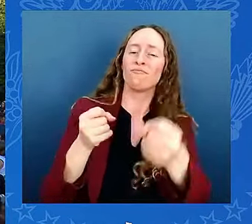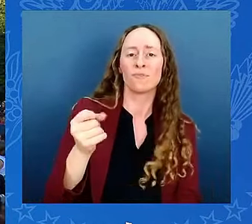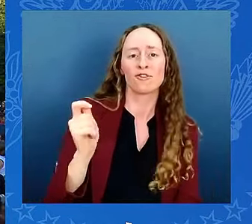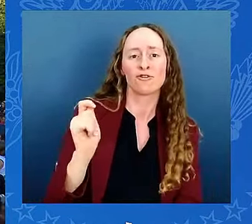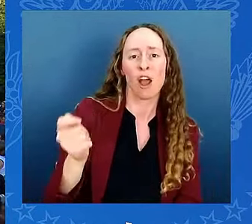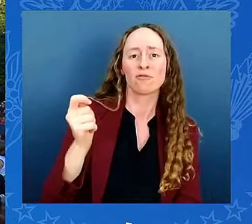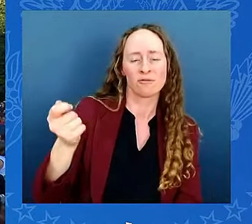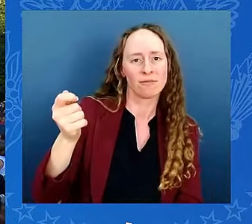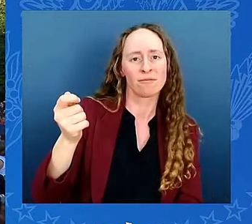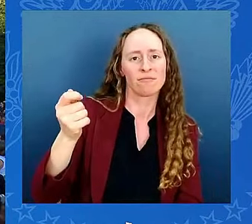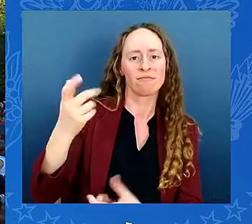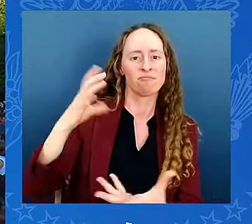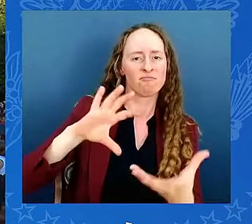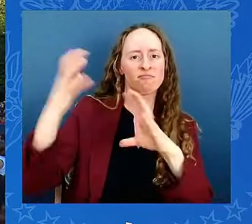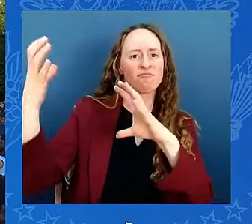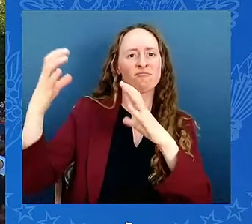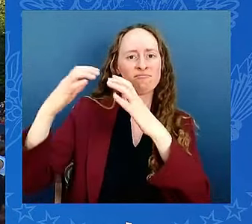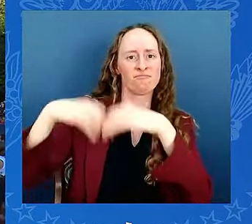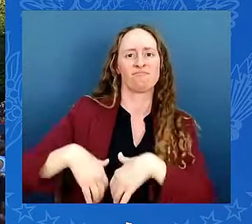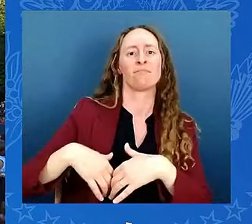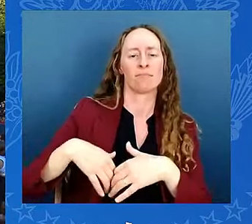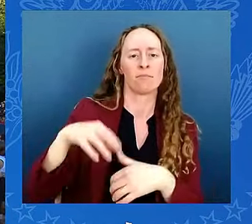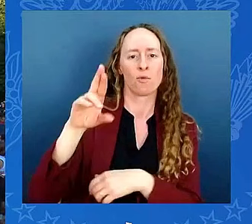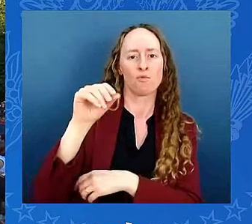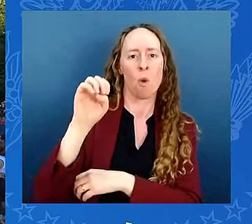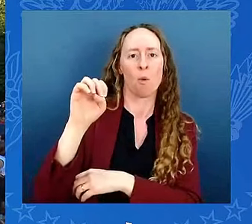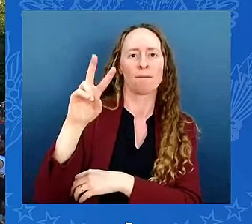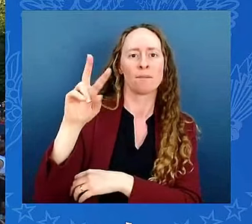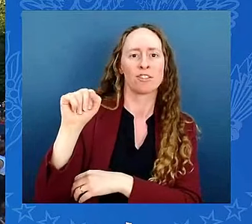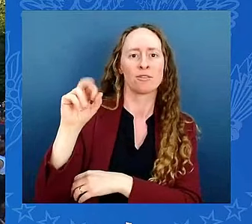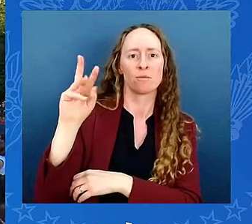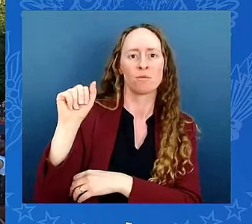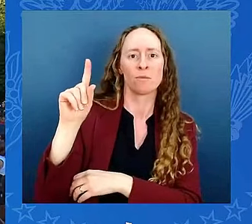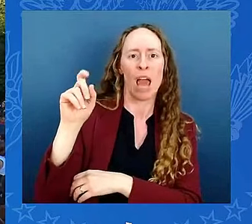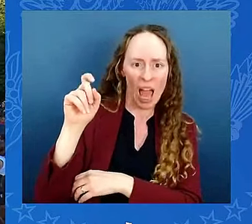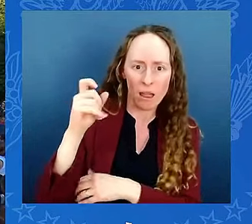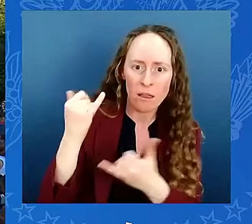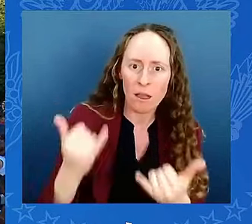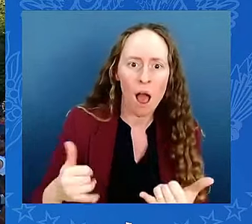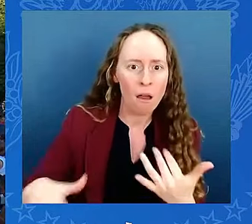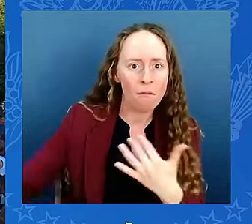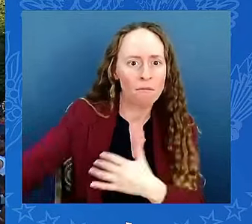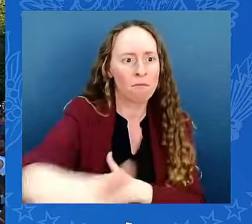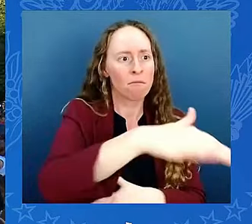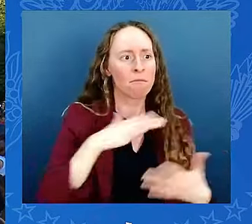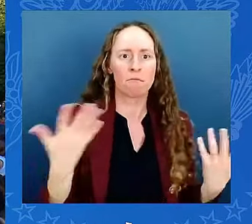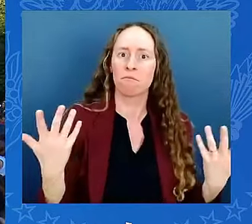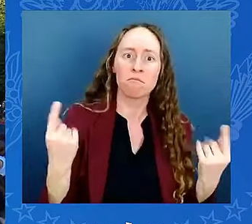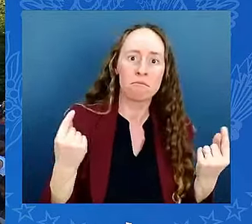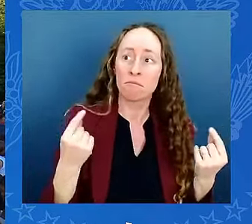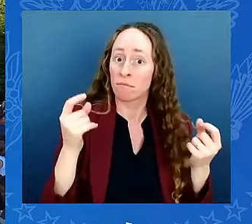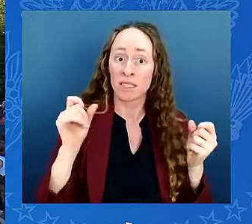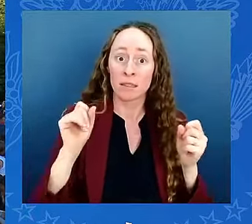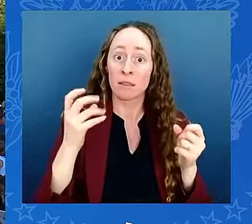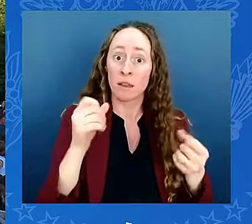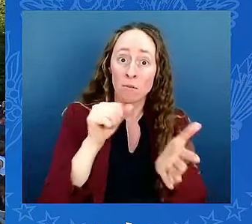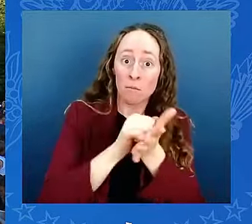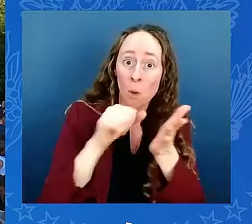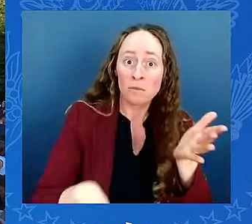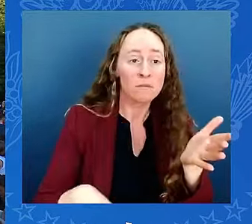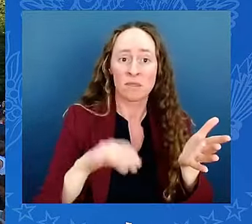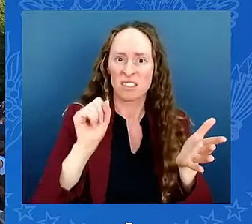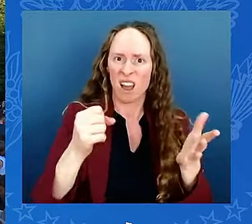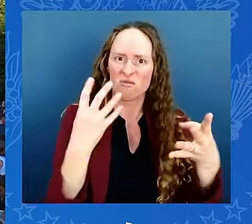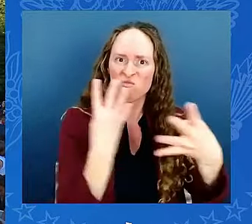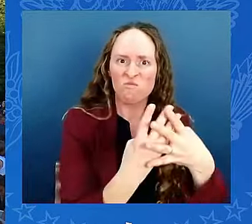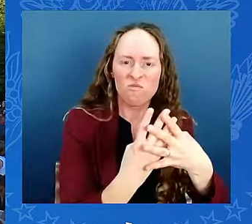criminalizing doctors, denying IVF treatment, turning women away from emergency rooms, forcing survivors of rape and incest to leave their states to get care.